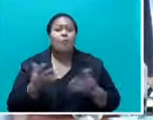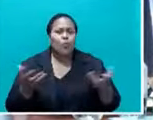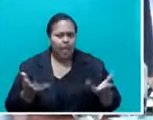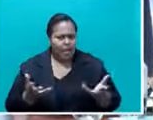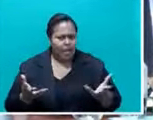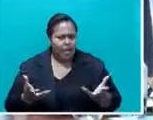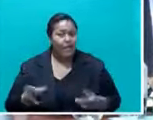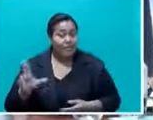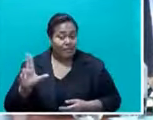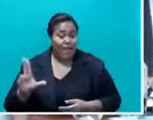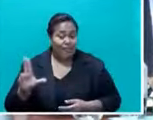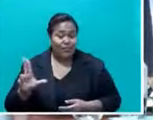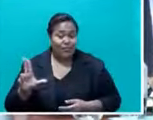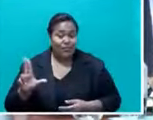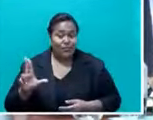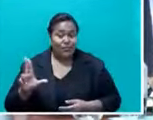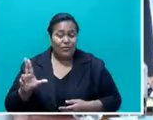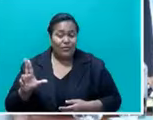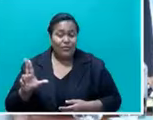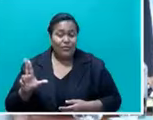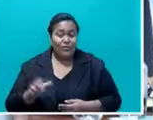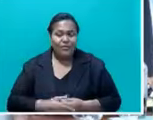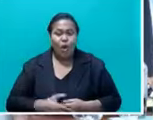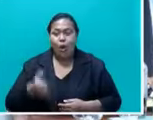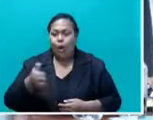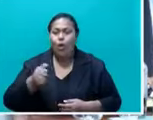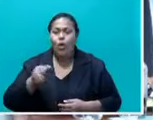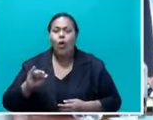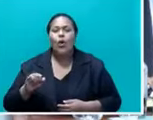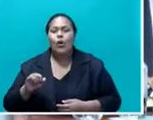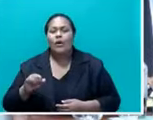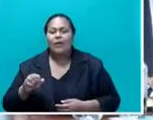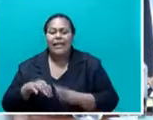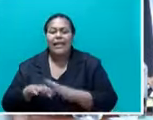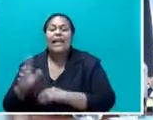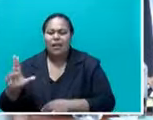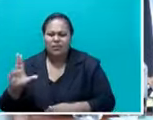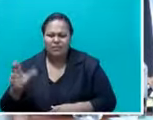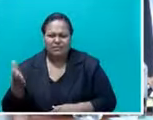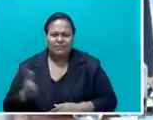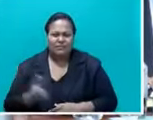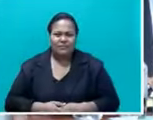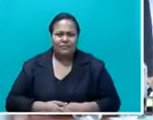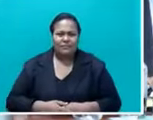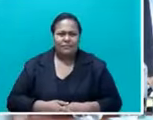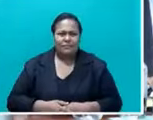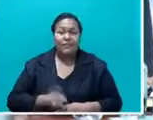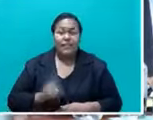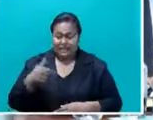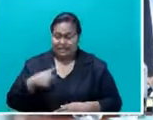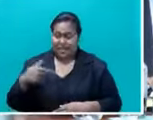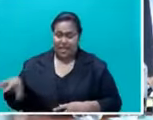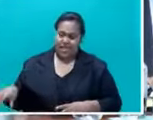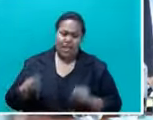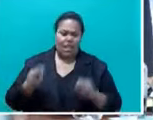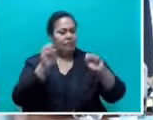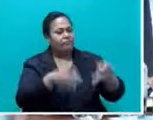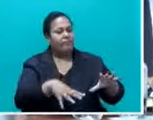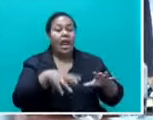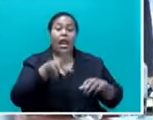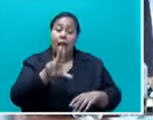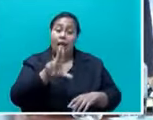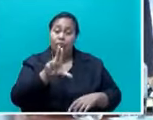because there are people from Ono in this room. So if I were to say, if they were to throw me to Onoilau, they will